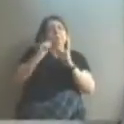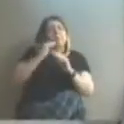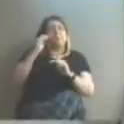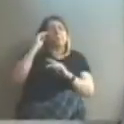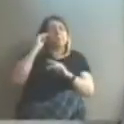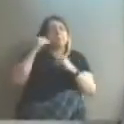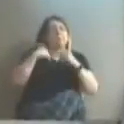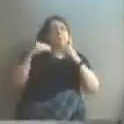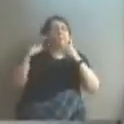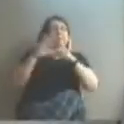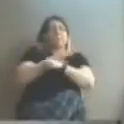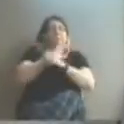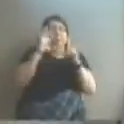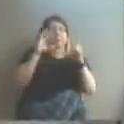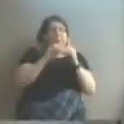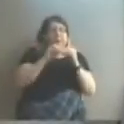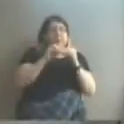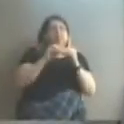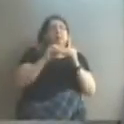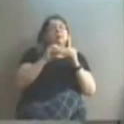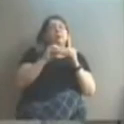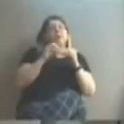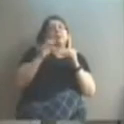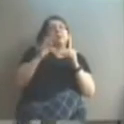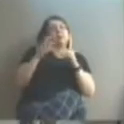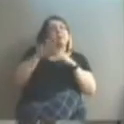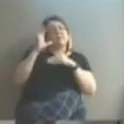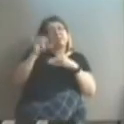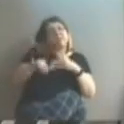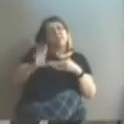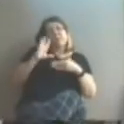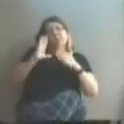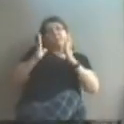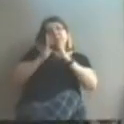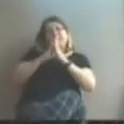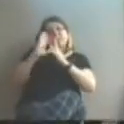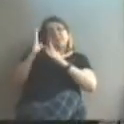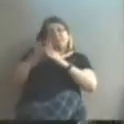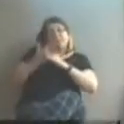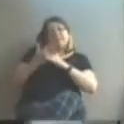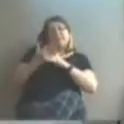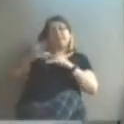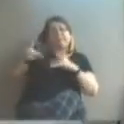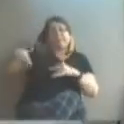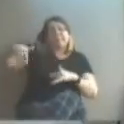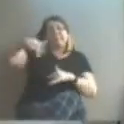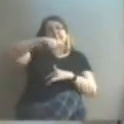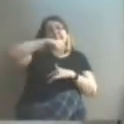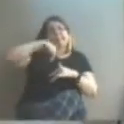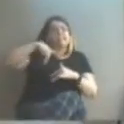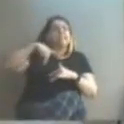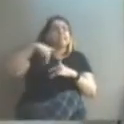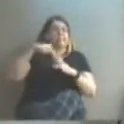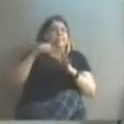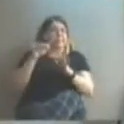meeting. And then once that happens, then I'll probably end up asking for a short break for everyone to kind of stretch and use the facilities if needed. So at